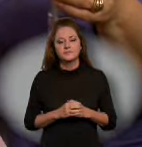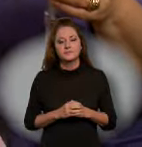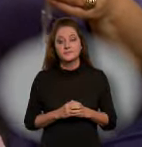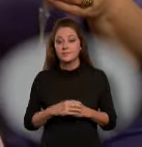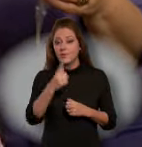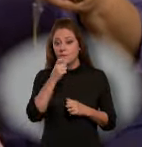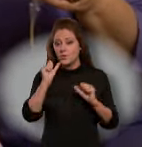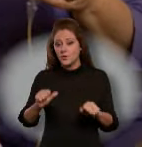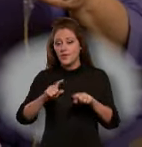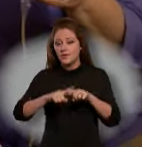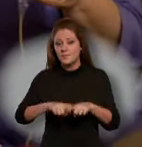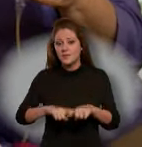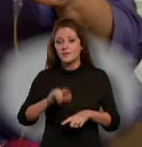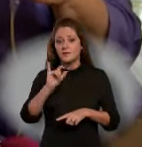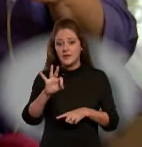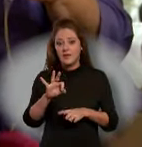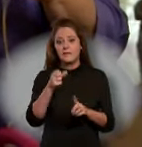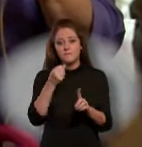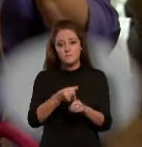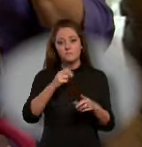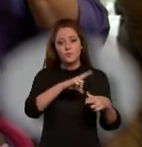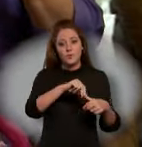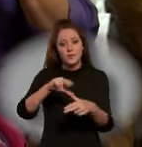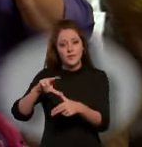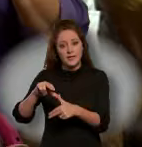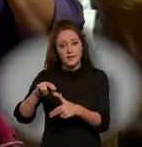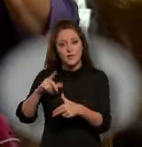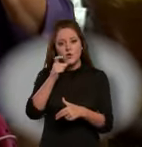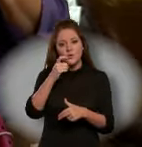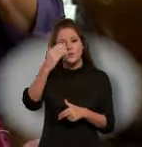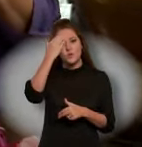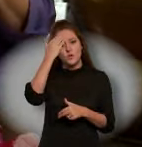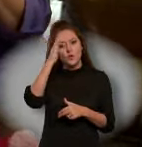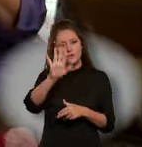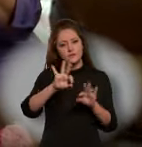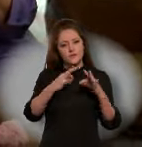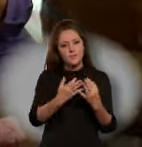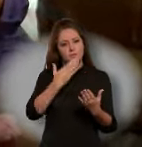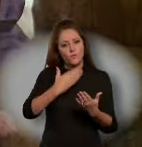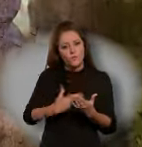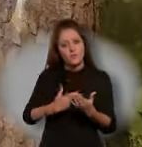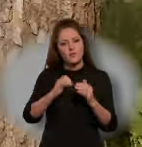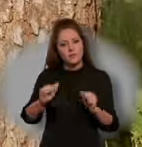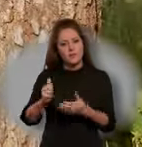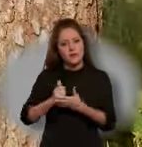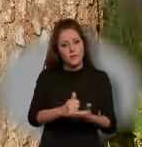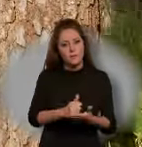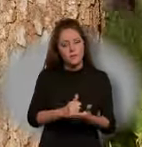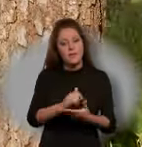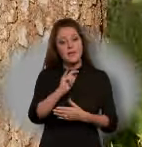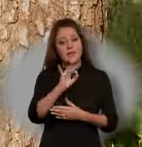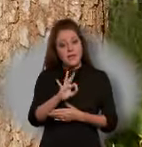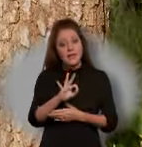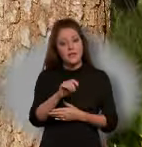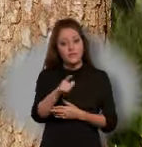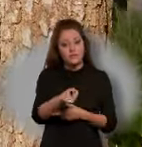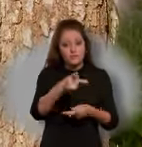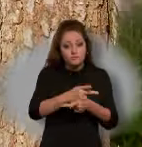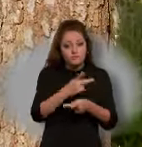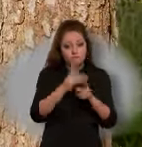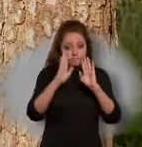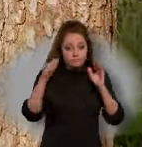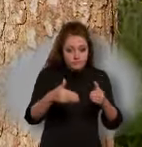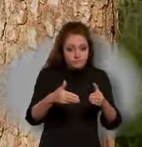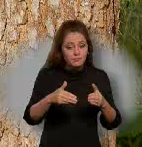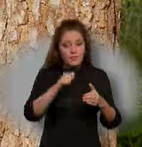Who can you depend on when a hurricane is coming? Who knows your family well and is able to help? If caring for your child has kept